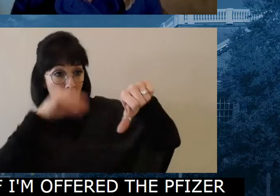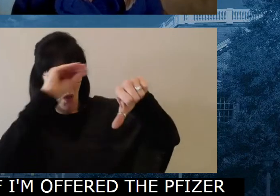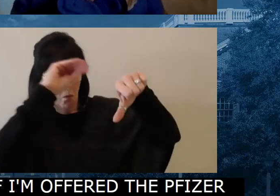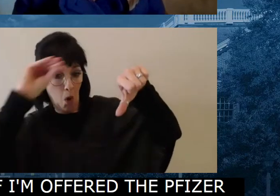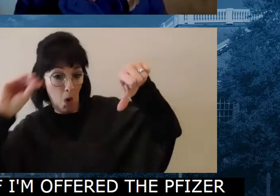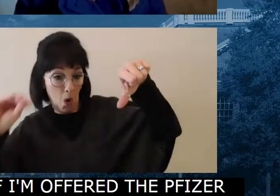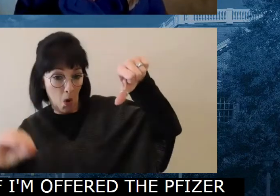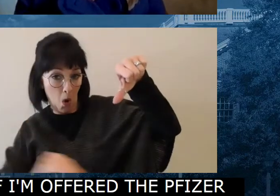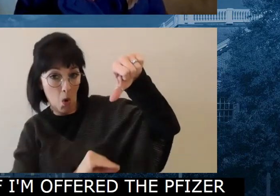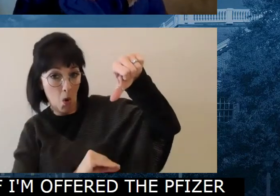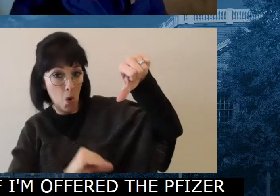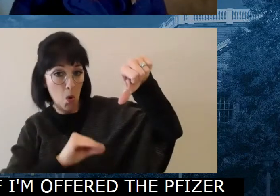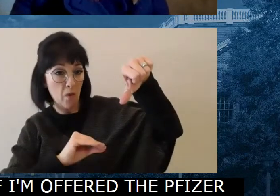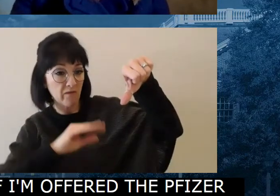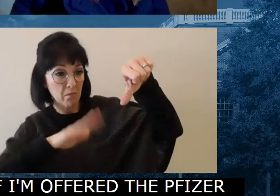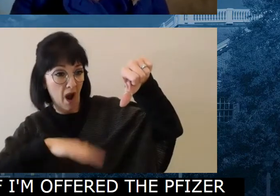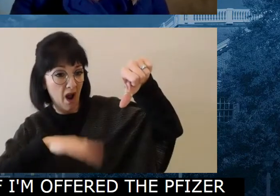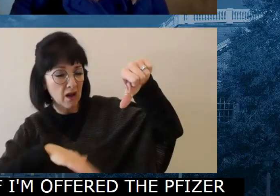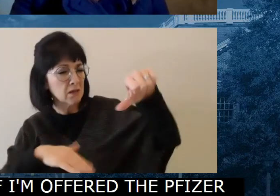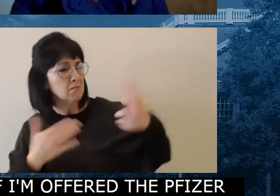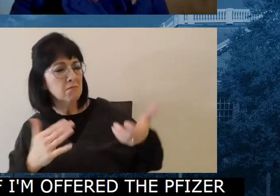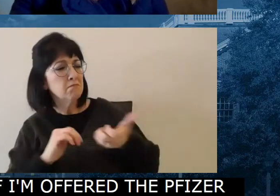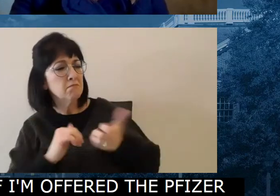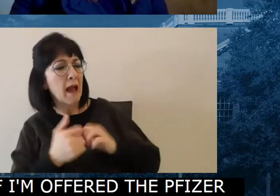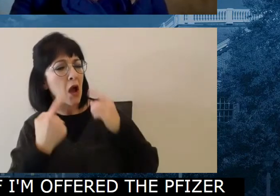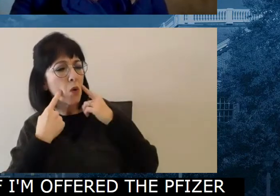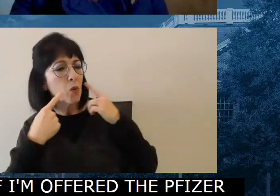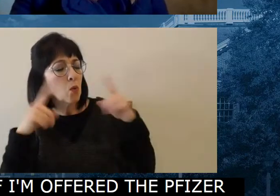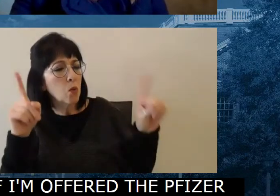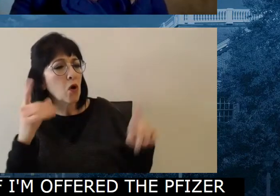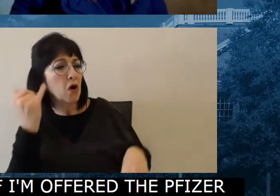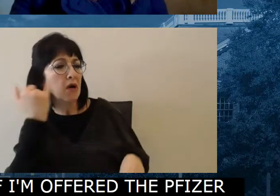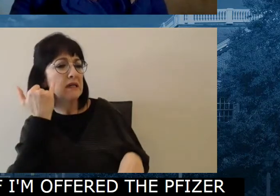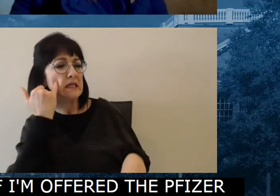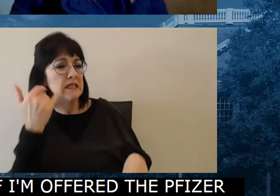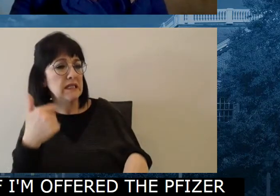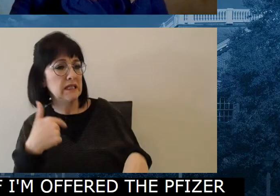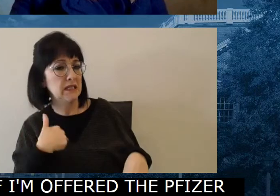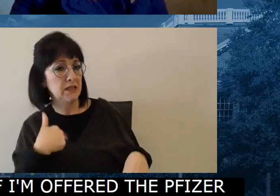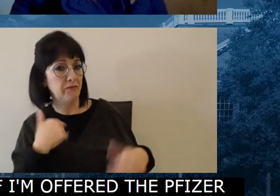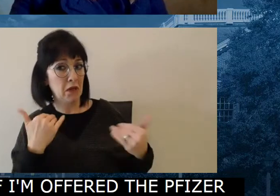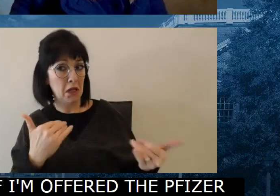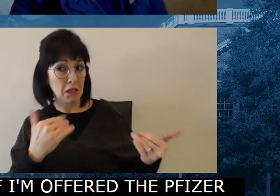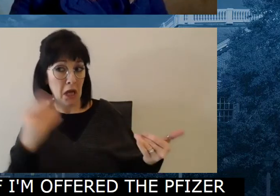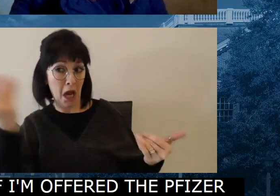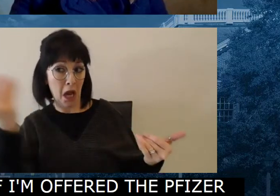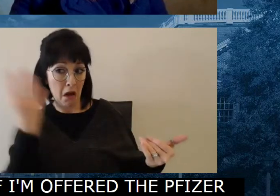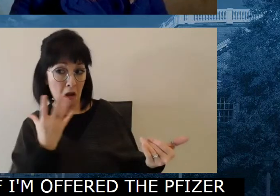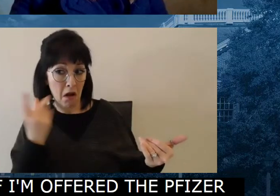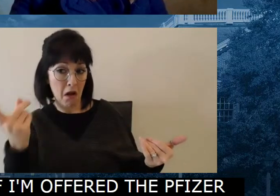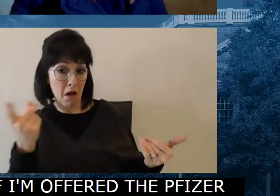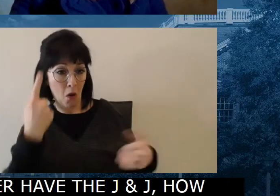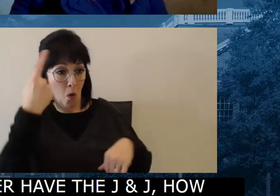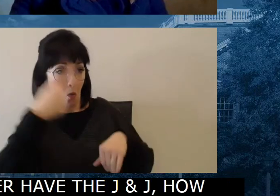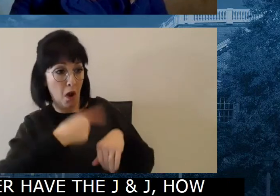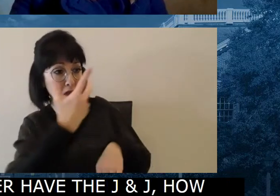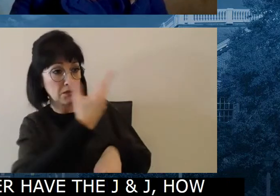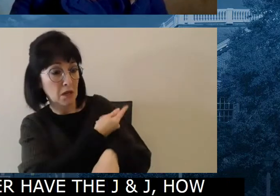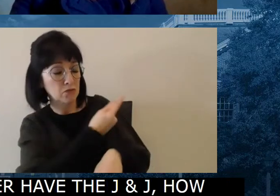opportunity? Like how would that work? If I've looked through the options and I've kind of weighed one over the other for whatever various